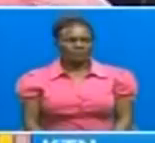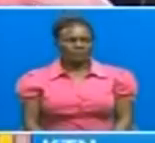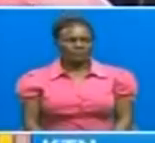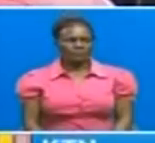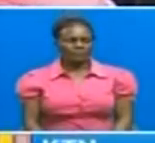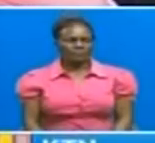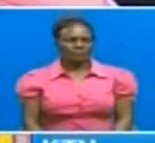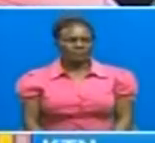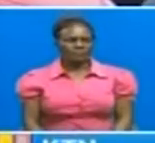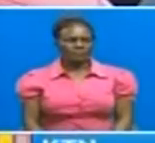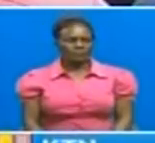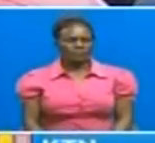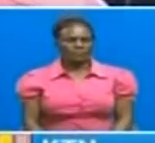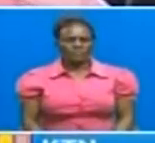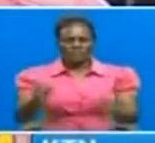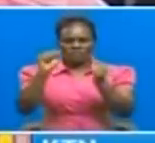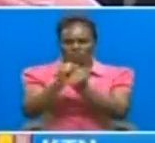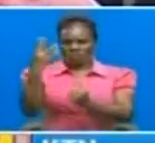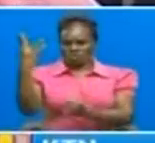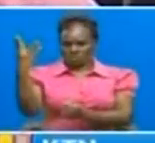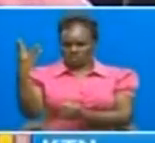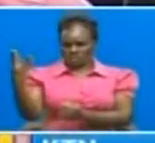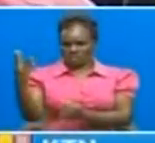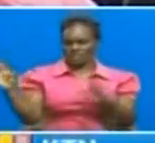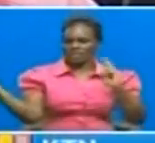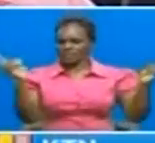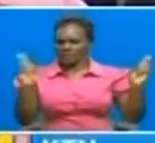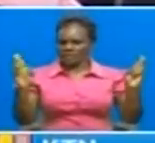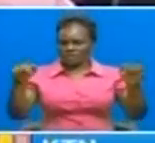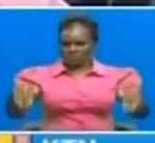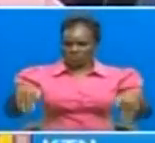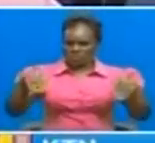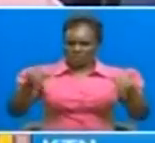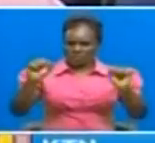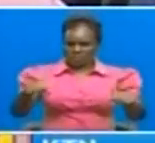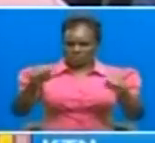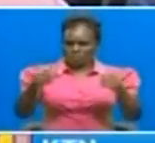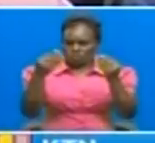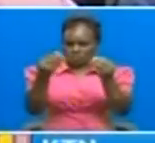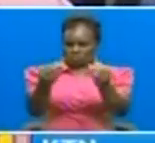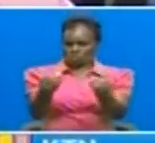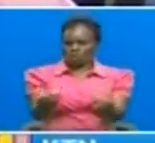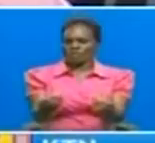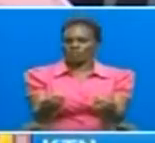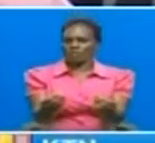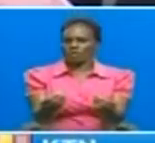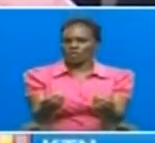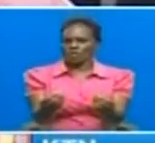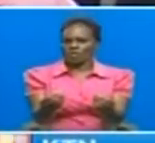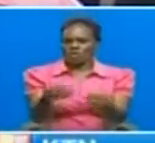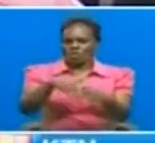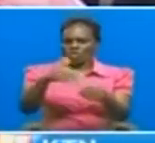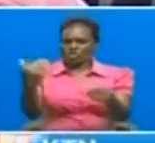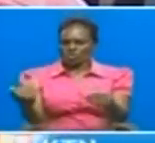We have 5 hospitals in Thika, 14 of them are ready and waiting to be able to deal with what we call